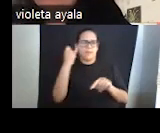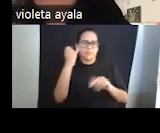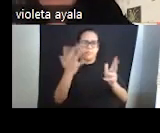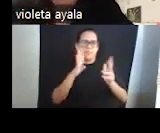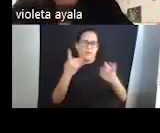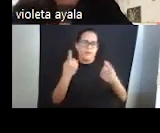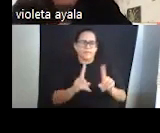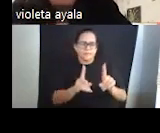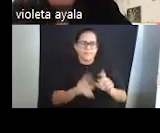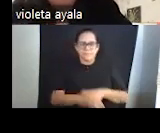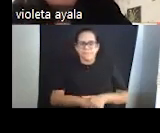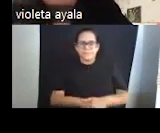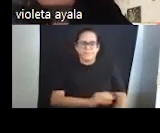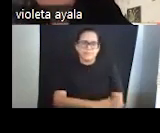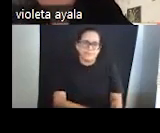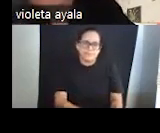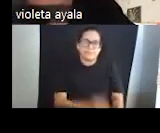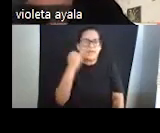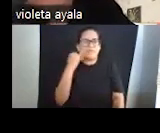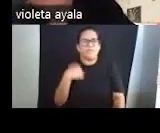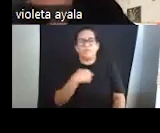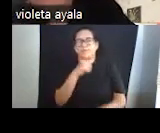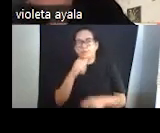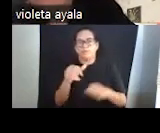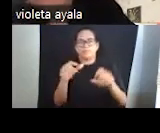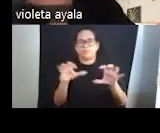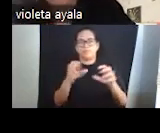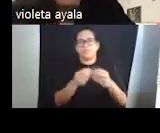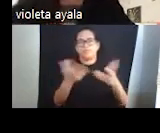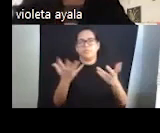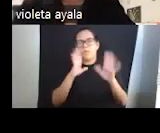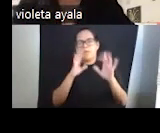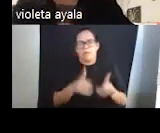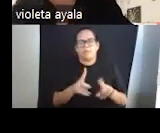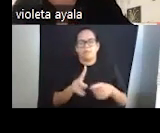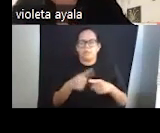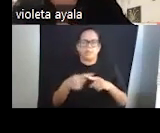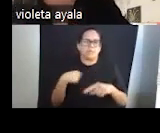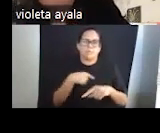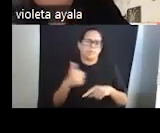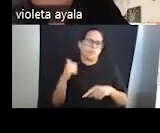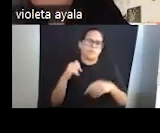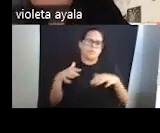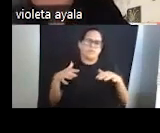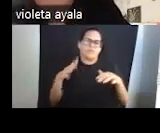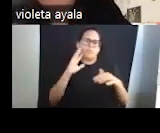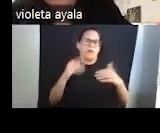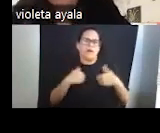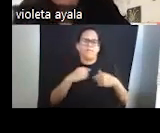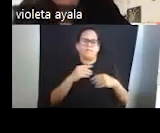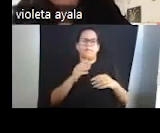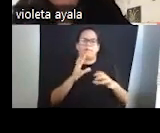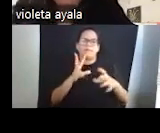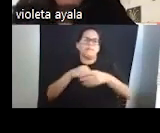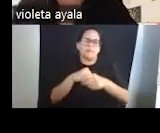happen. But if we don't dare to imagine what will happen, we won't even have an input. So I believe